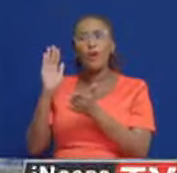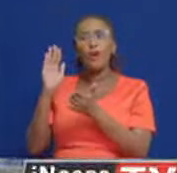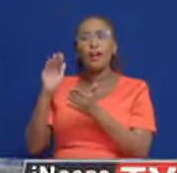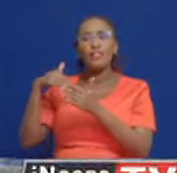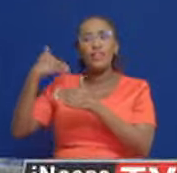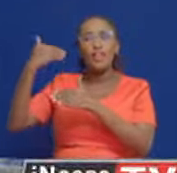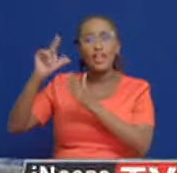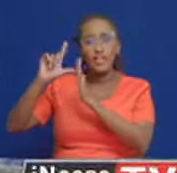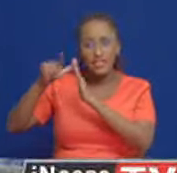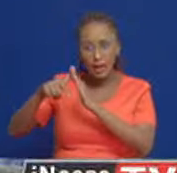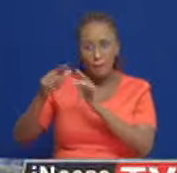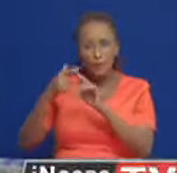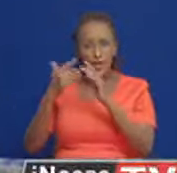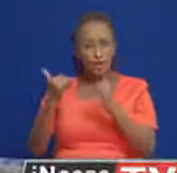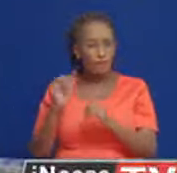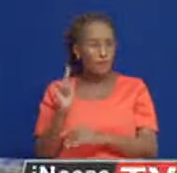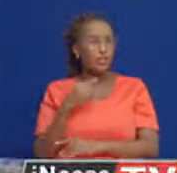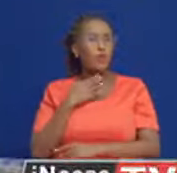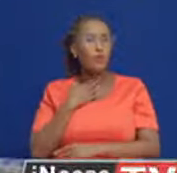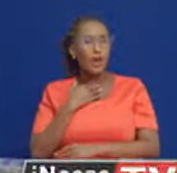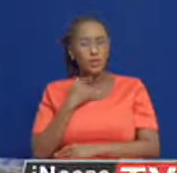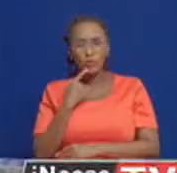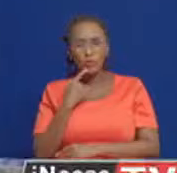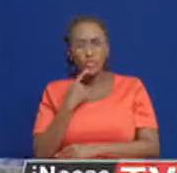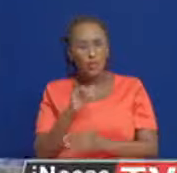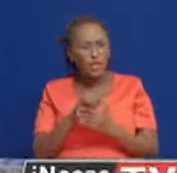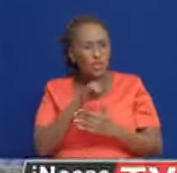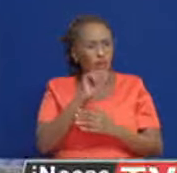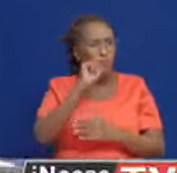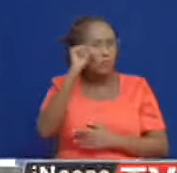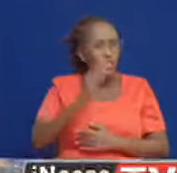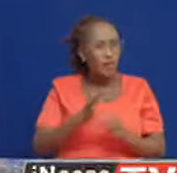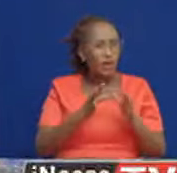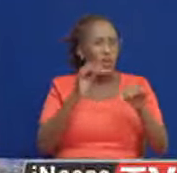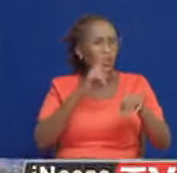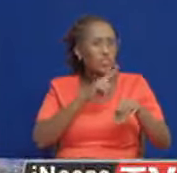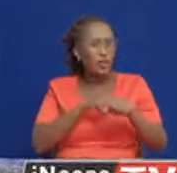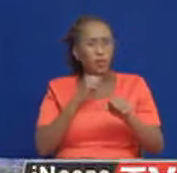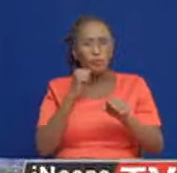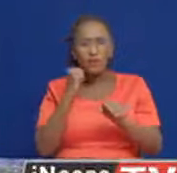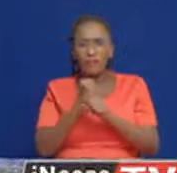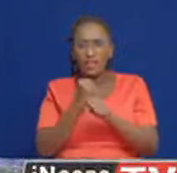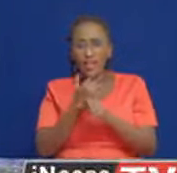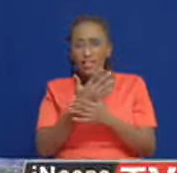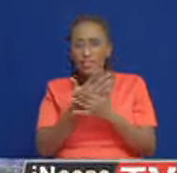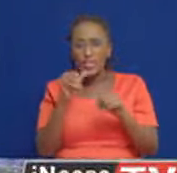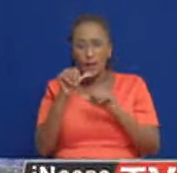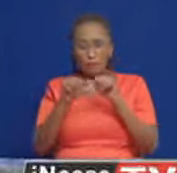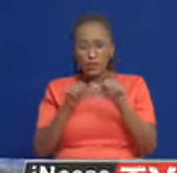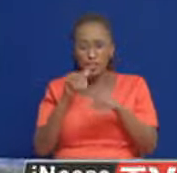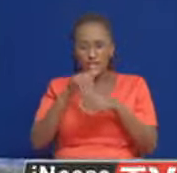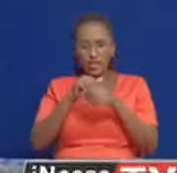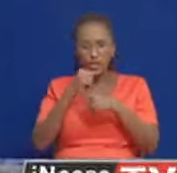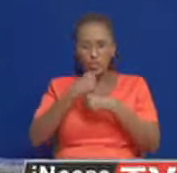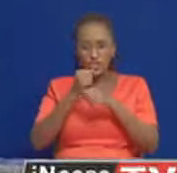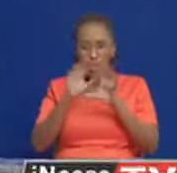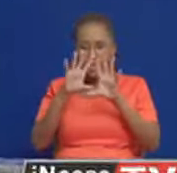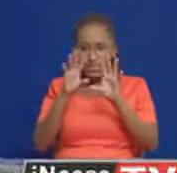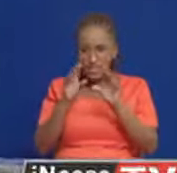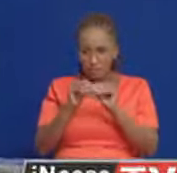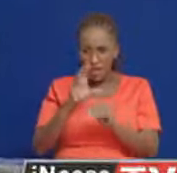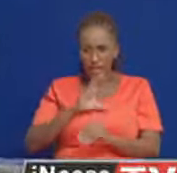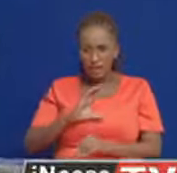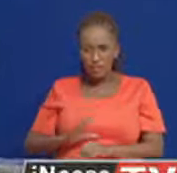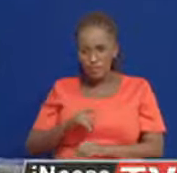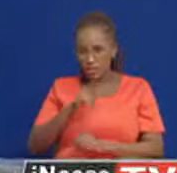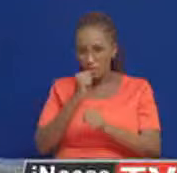Lakini Mheshimiwa Bill Okero, umekuwa mwanasiasa, umeshughulikia masuala haya ya undaji wa katiba wa bajeti kumradhi,